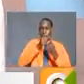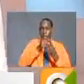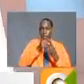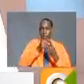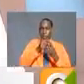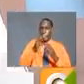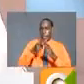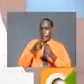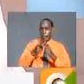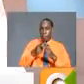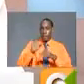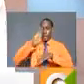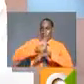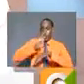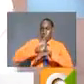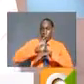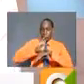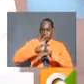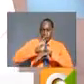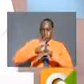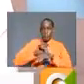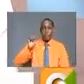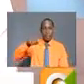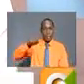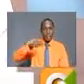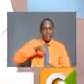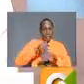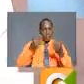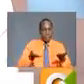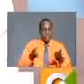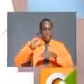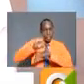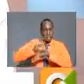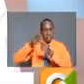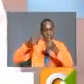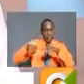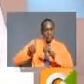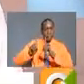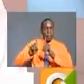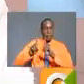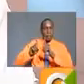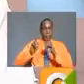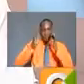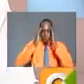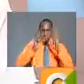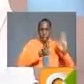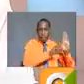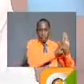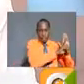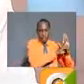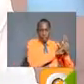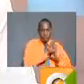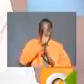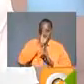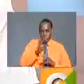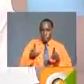the so-called churches. Yes, it is time that they too observed the law of the land. It is